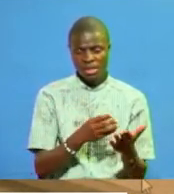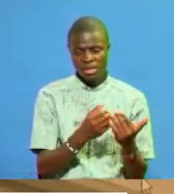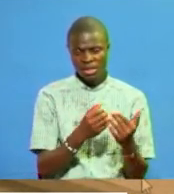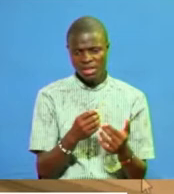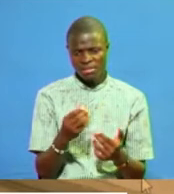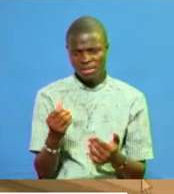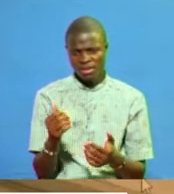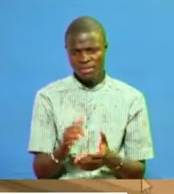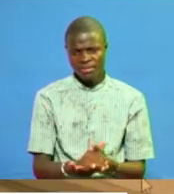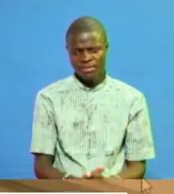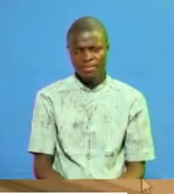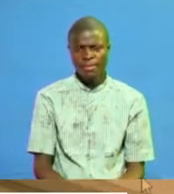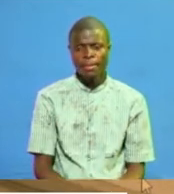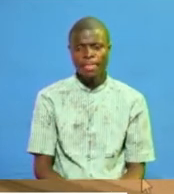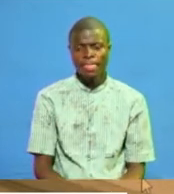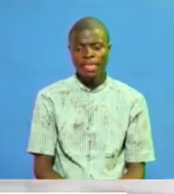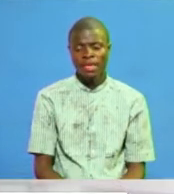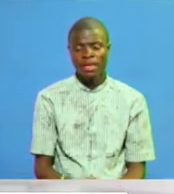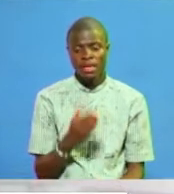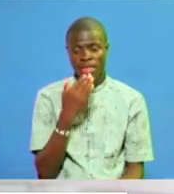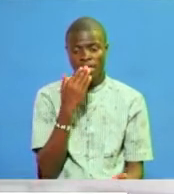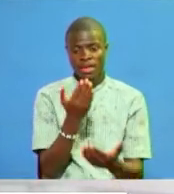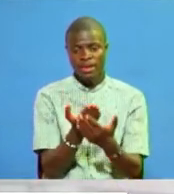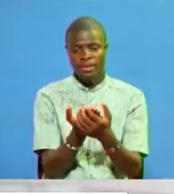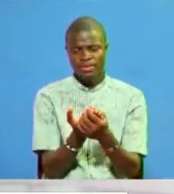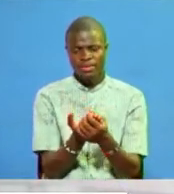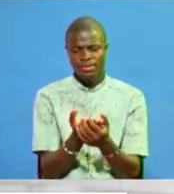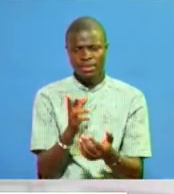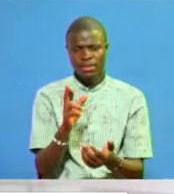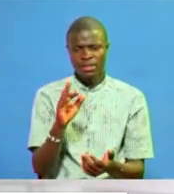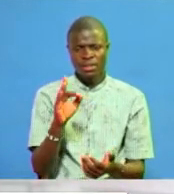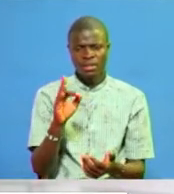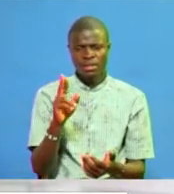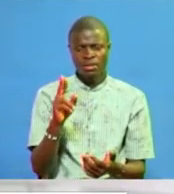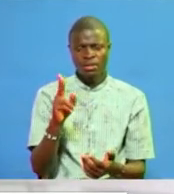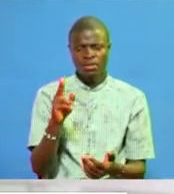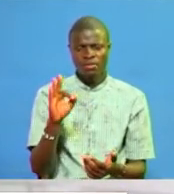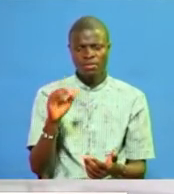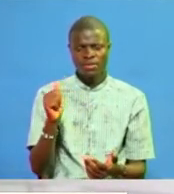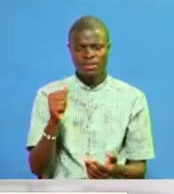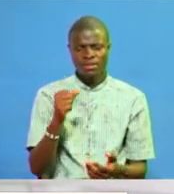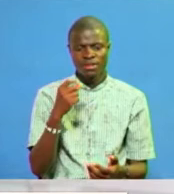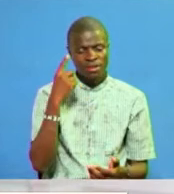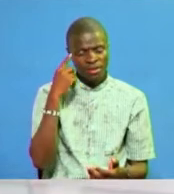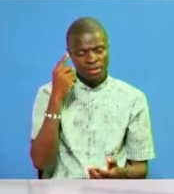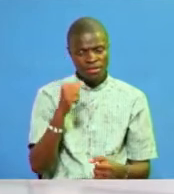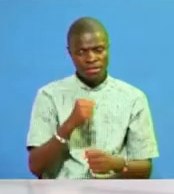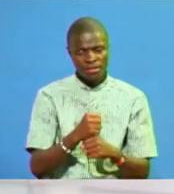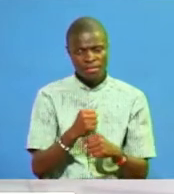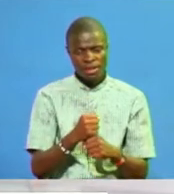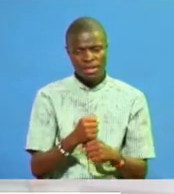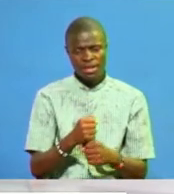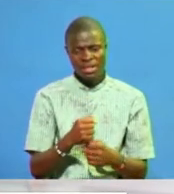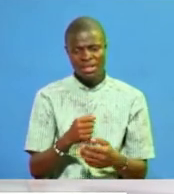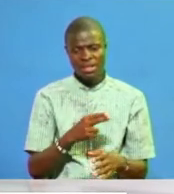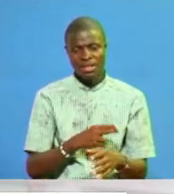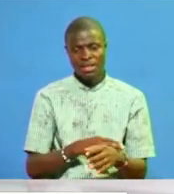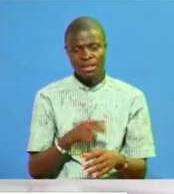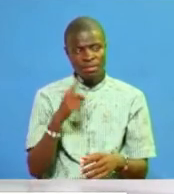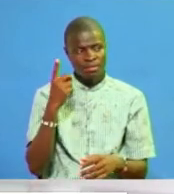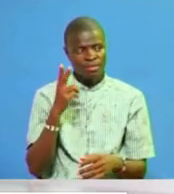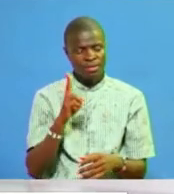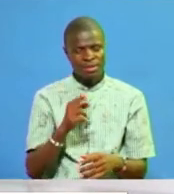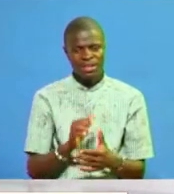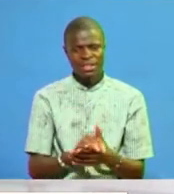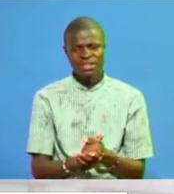price. Now, thank you so much, Rufus, once again for making time for us tonight. That is Rufus Kamau, a